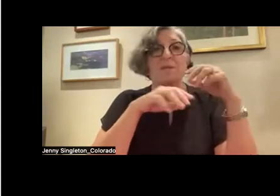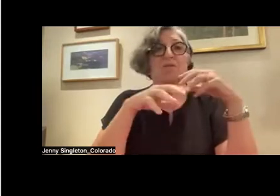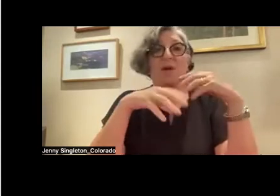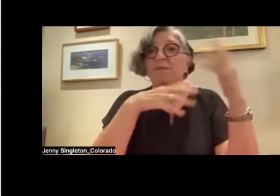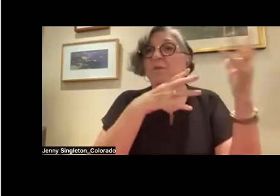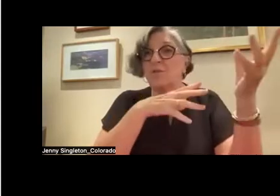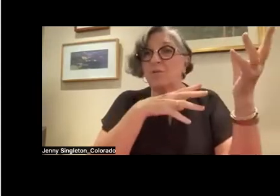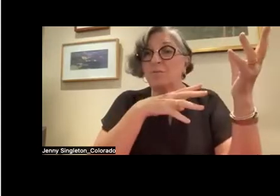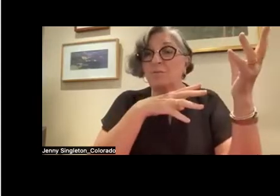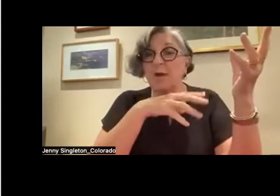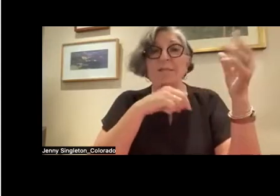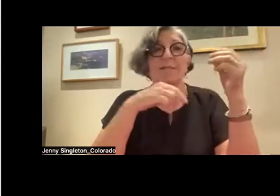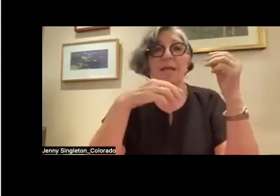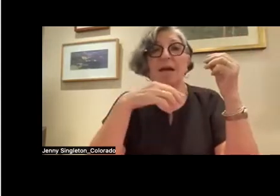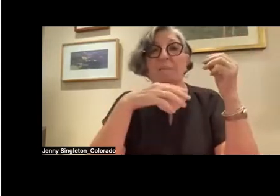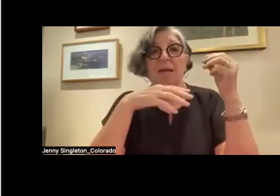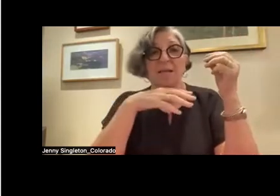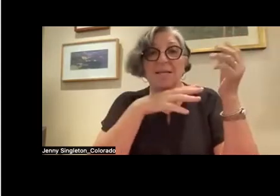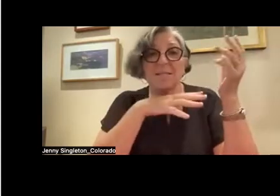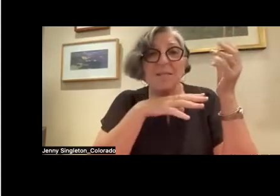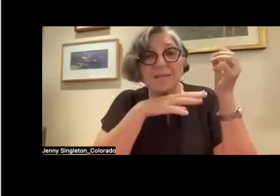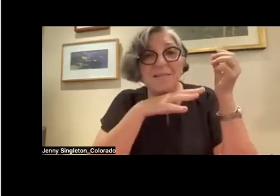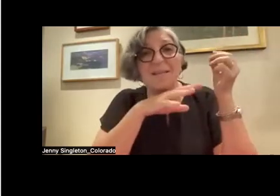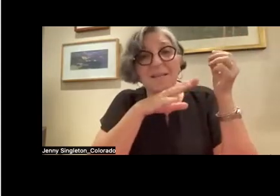Gallaudet, traveled to France in